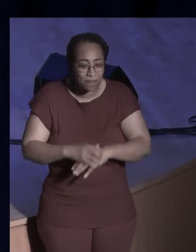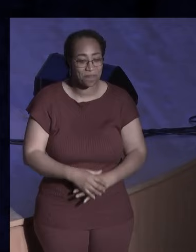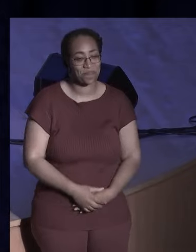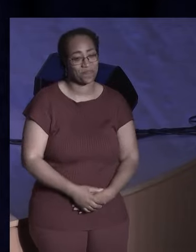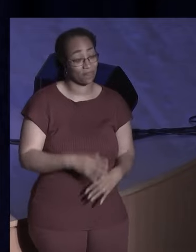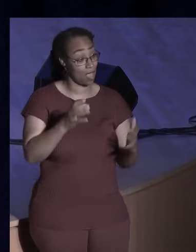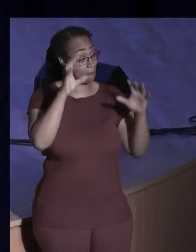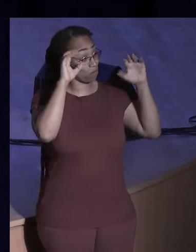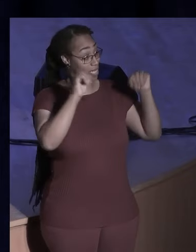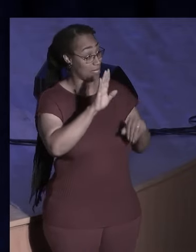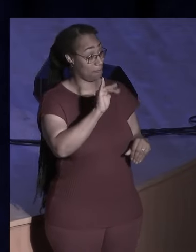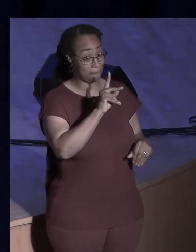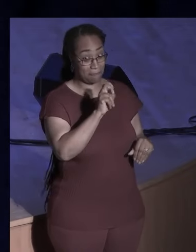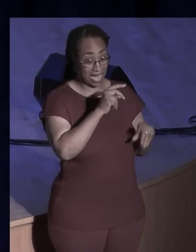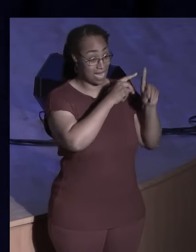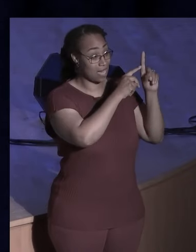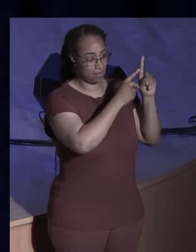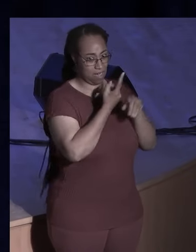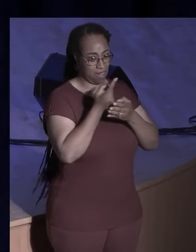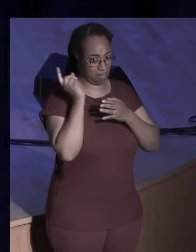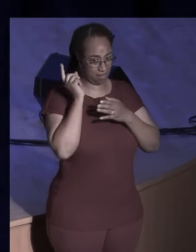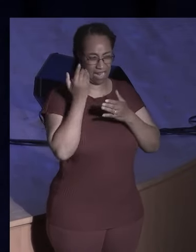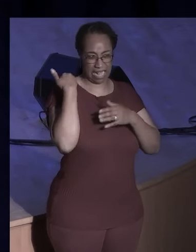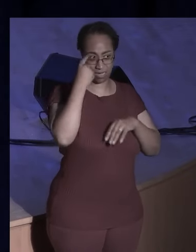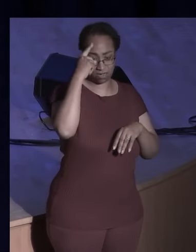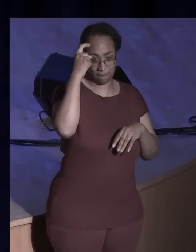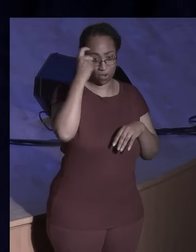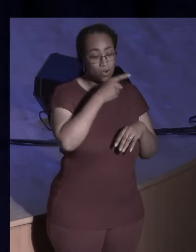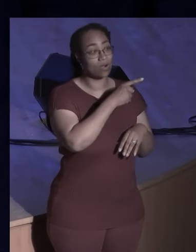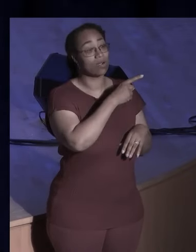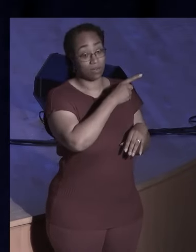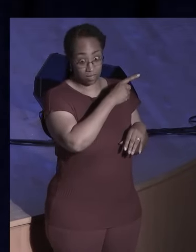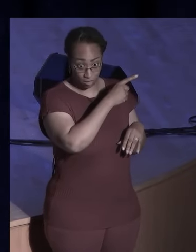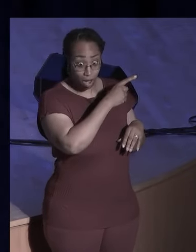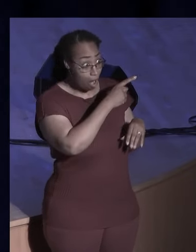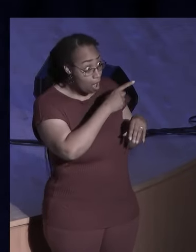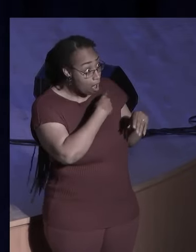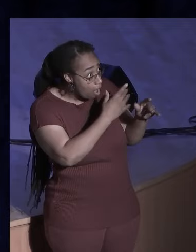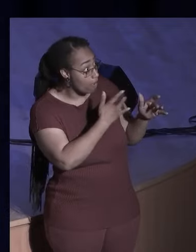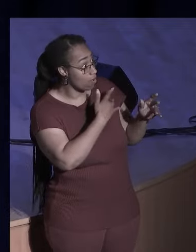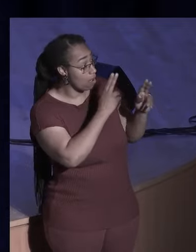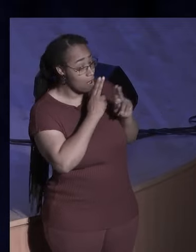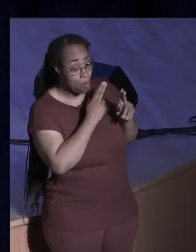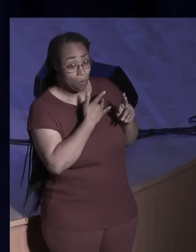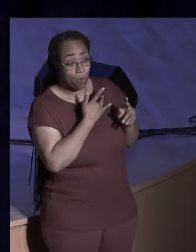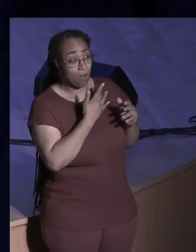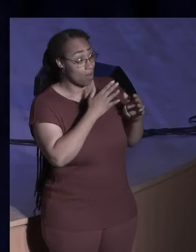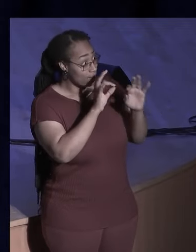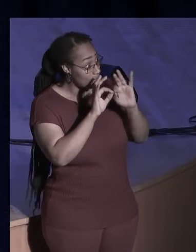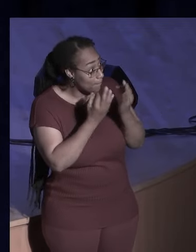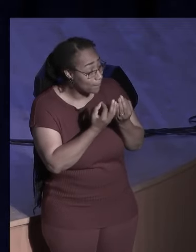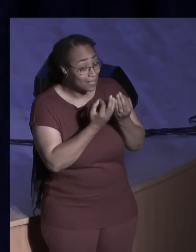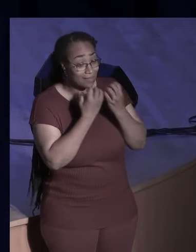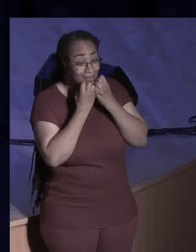the family of Emmett and Mamie Till Mobley and community members during a celebration of the